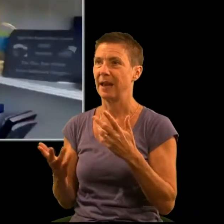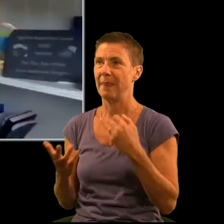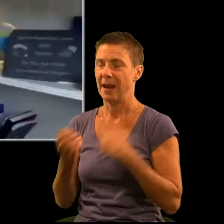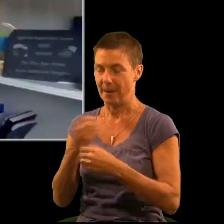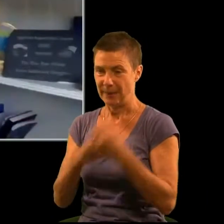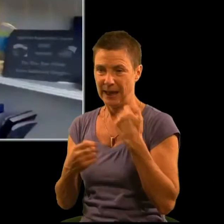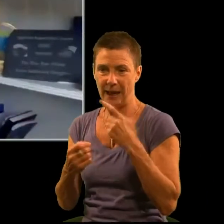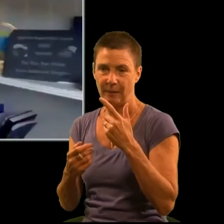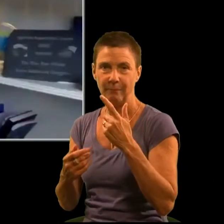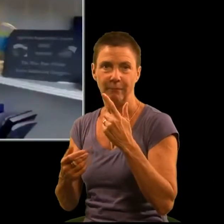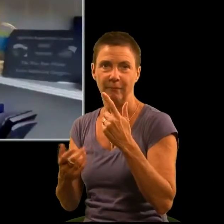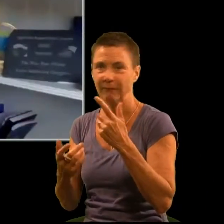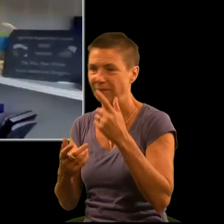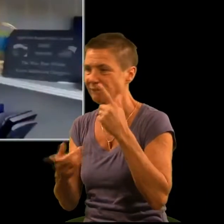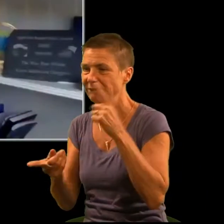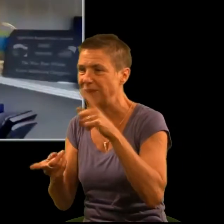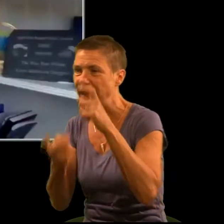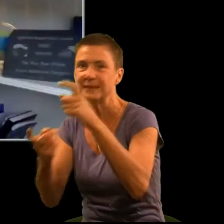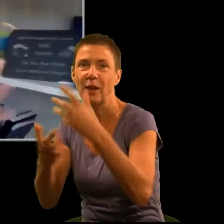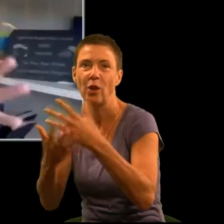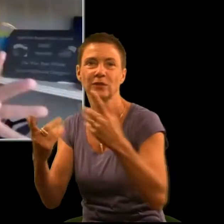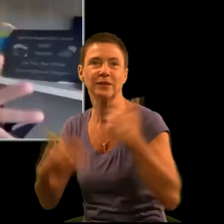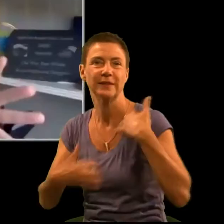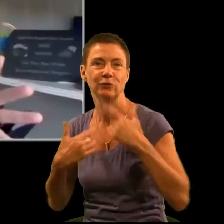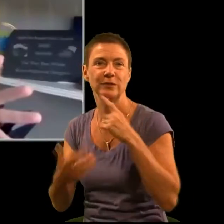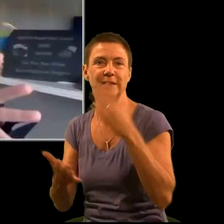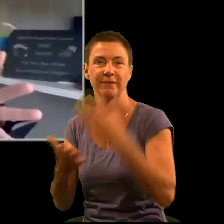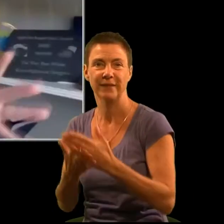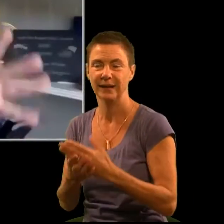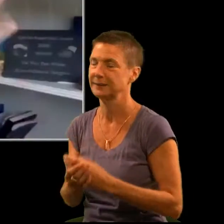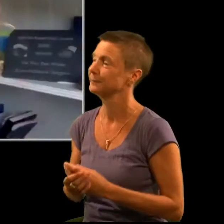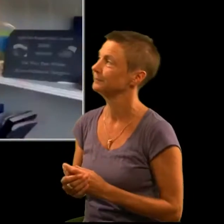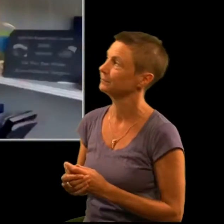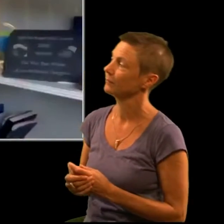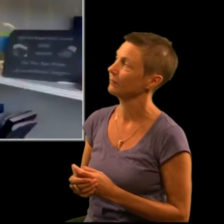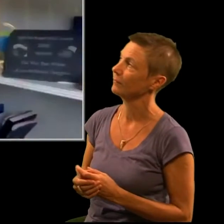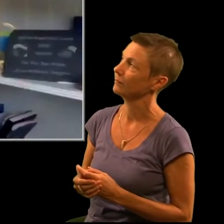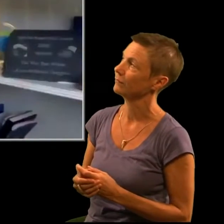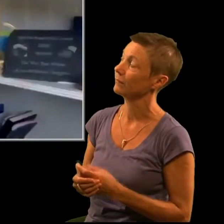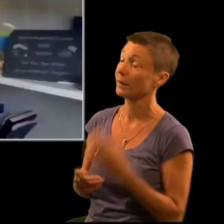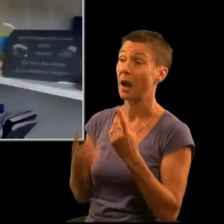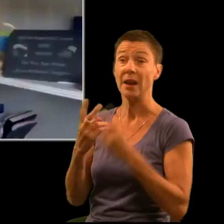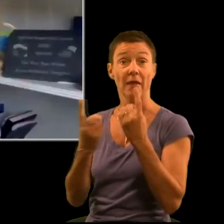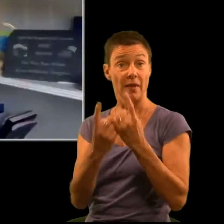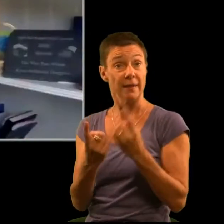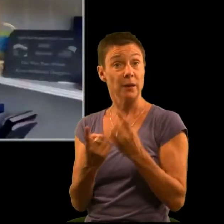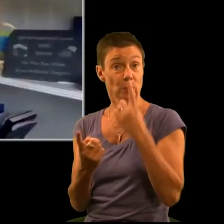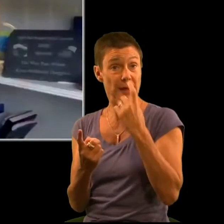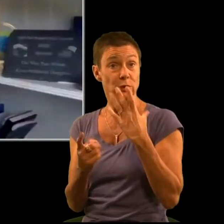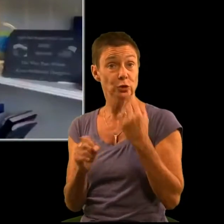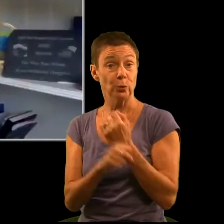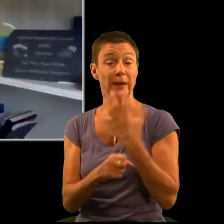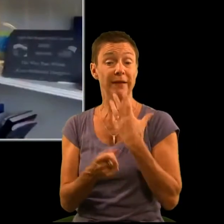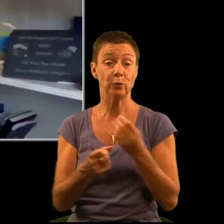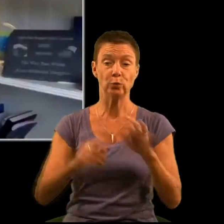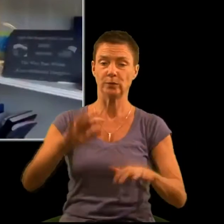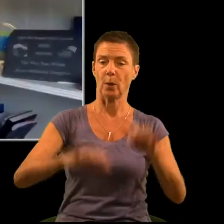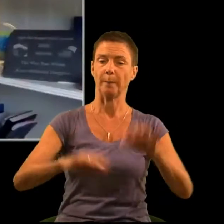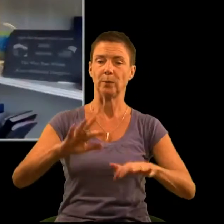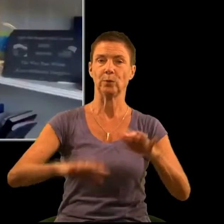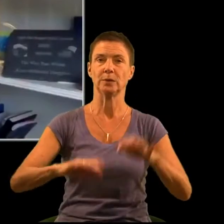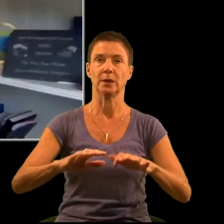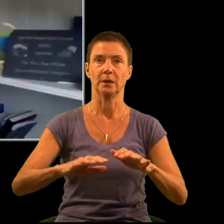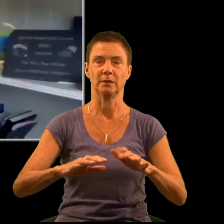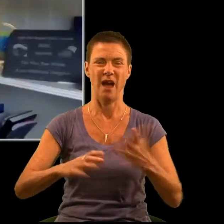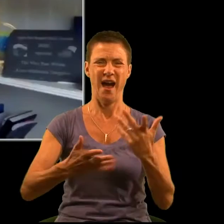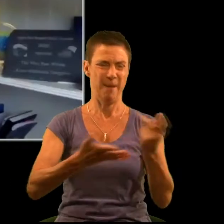of interesting facts. Another one is if you're using a computer to write, which I do because I hold my